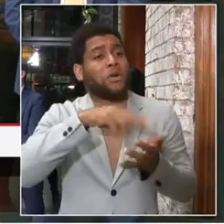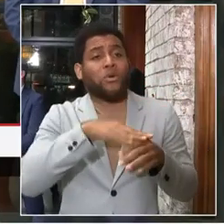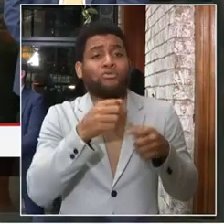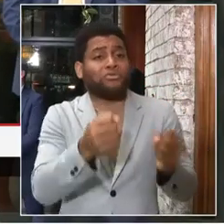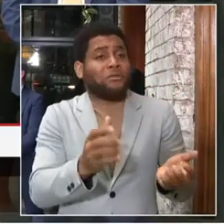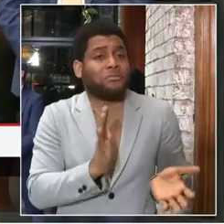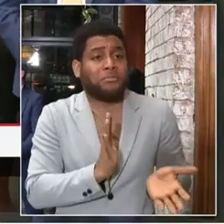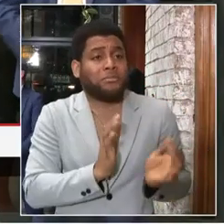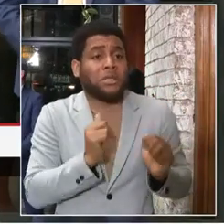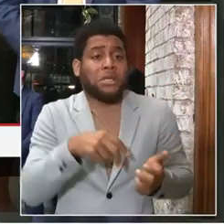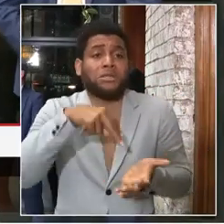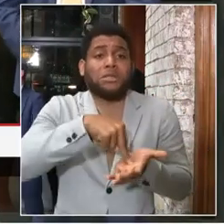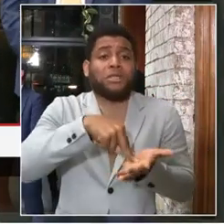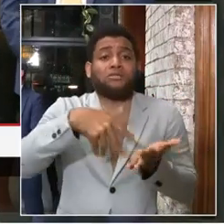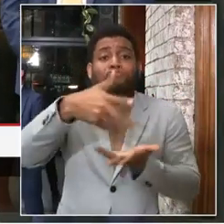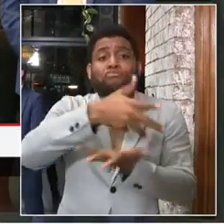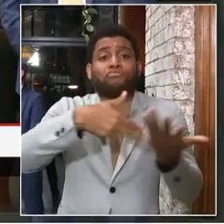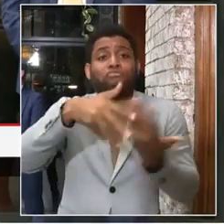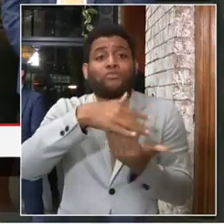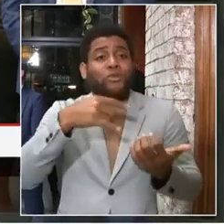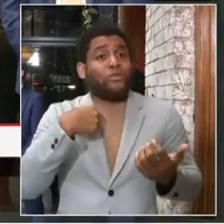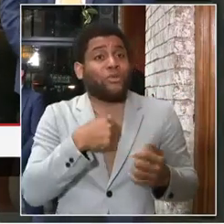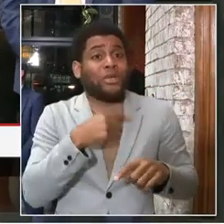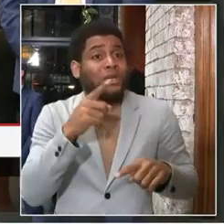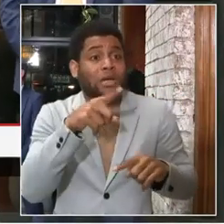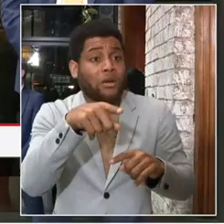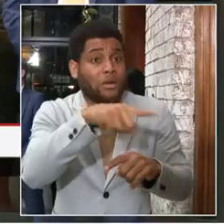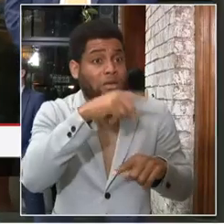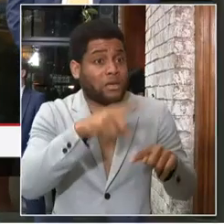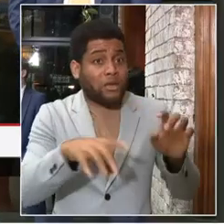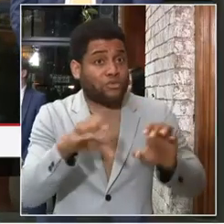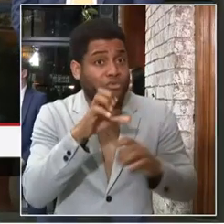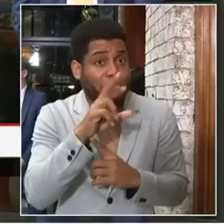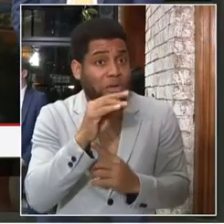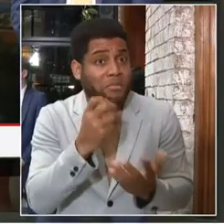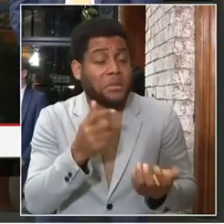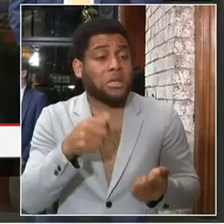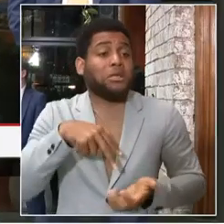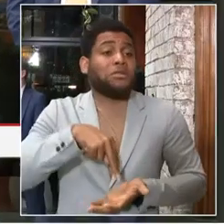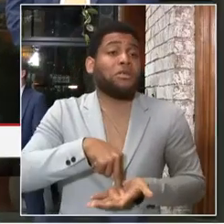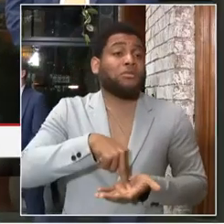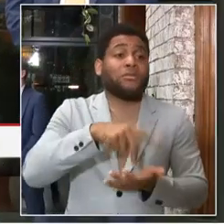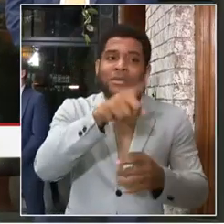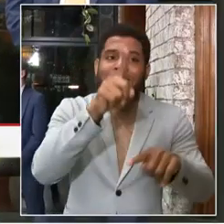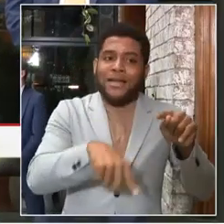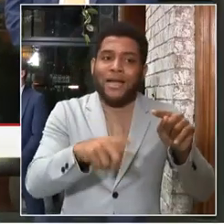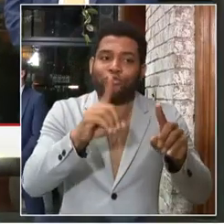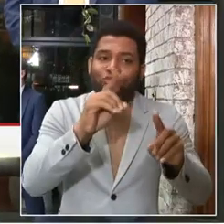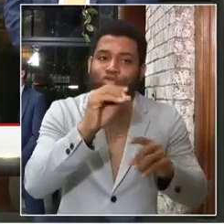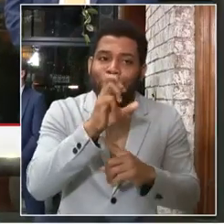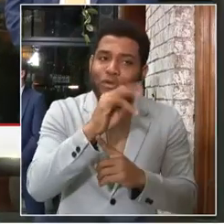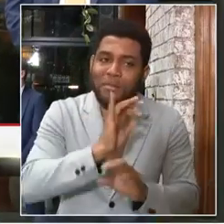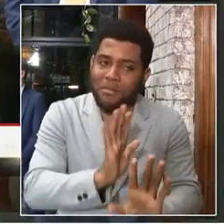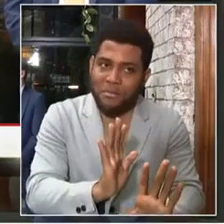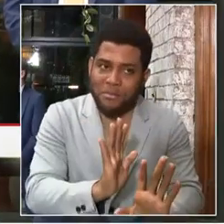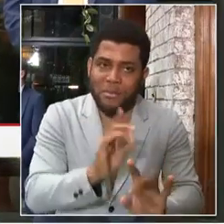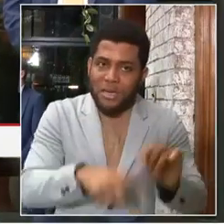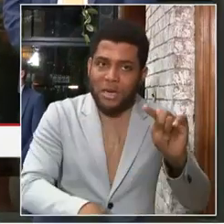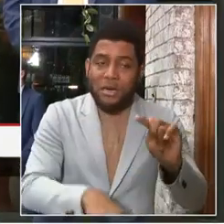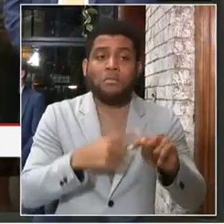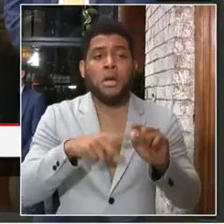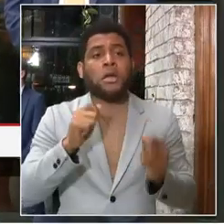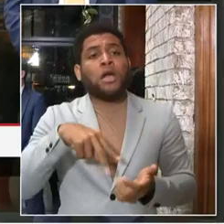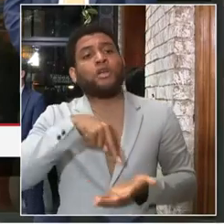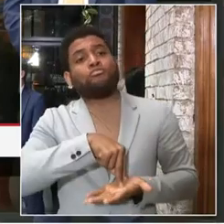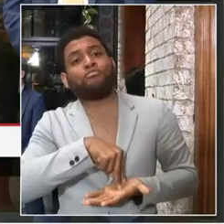on the street. You can't commit crimes on the street. And we considered this. You could go in a